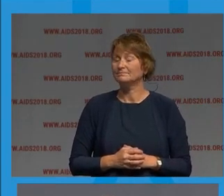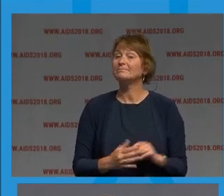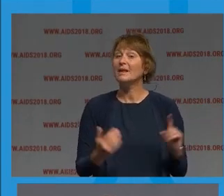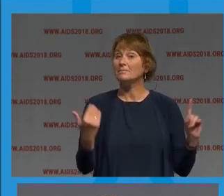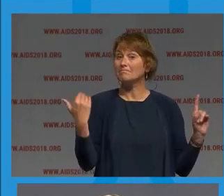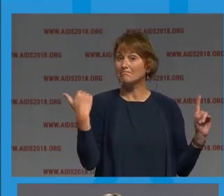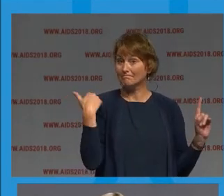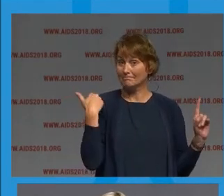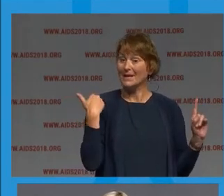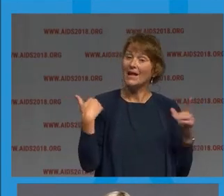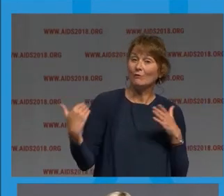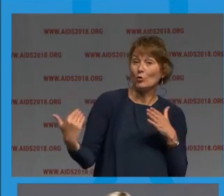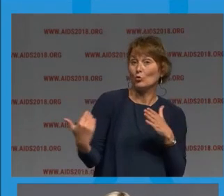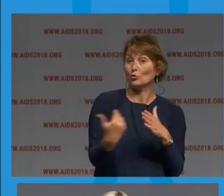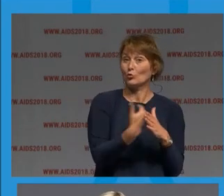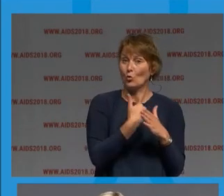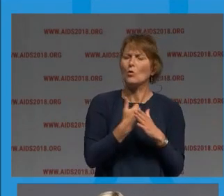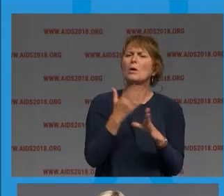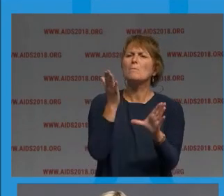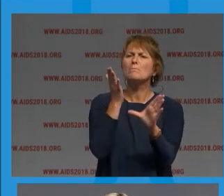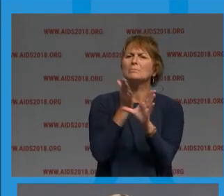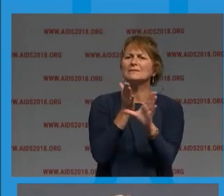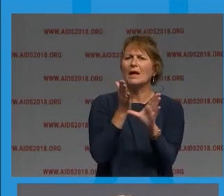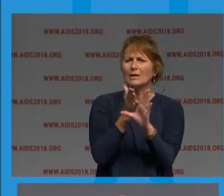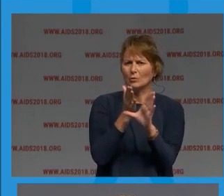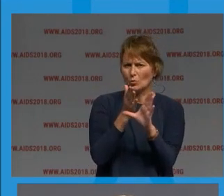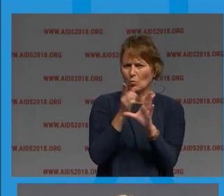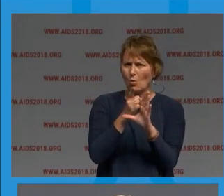Recently, new psychoactive substances